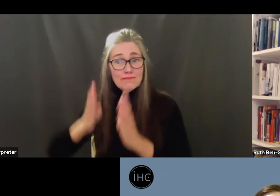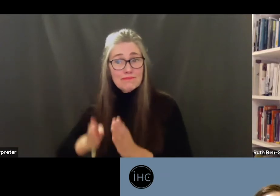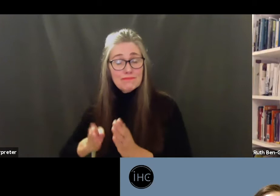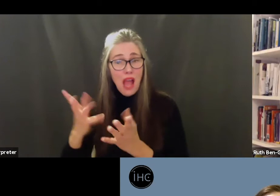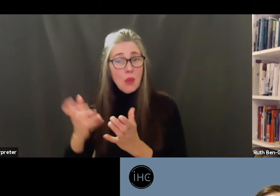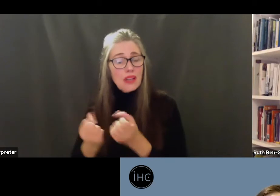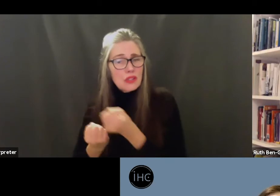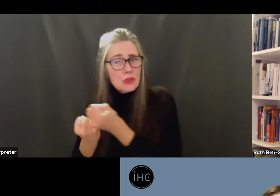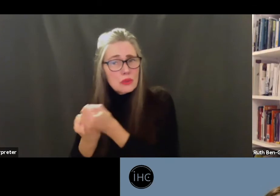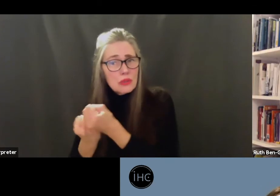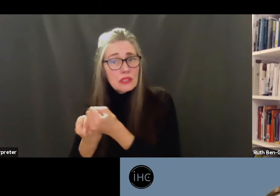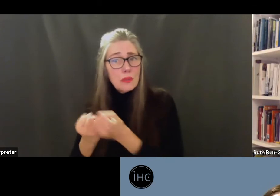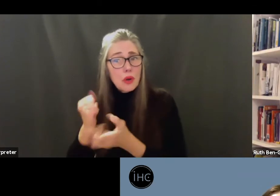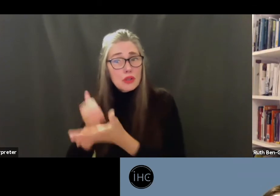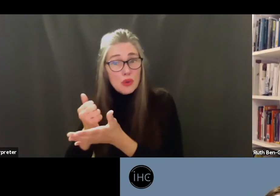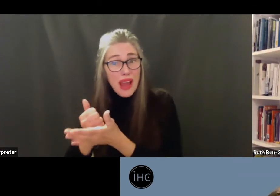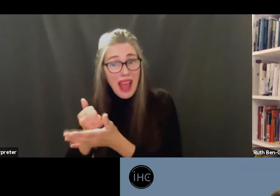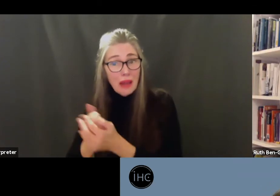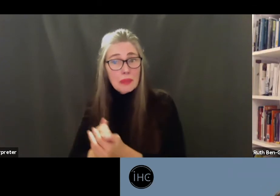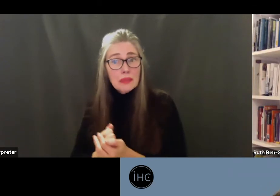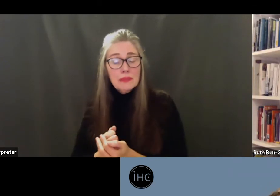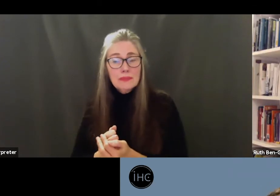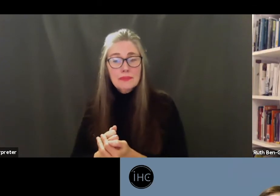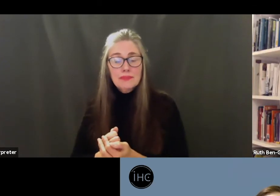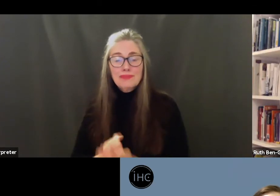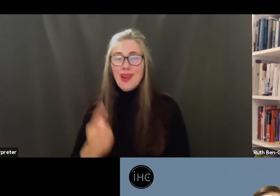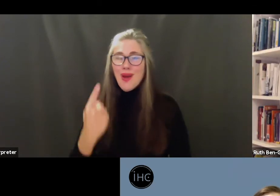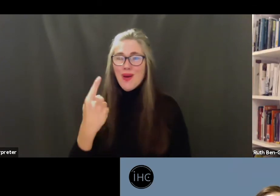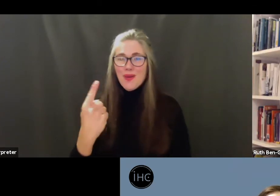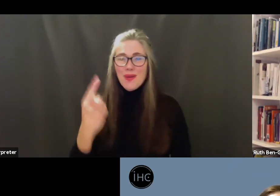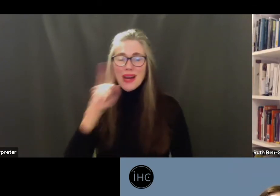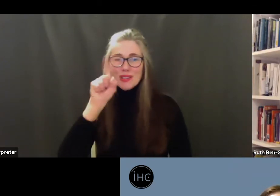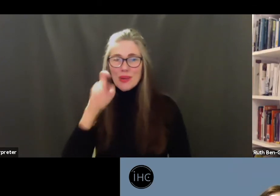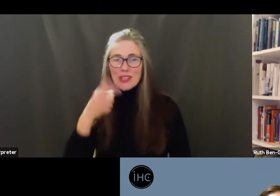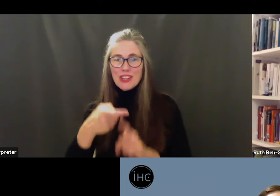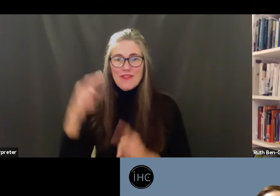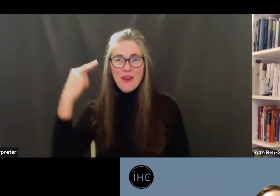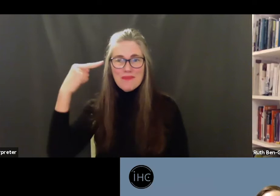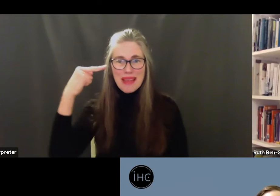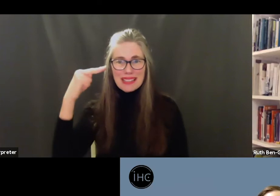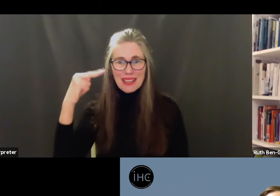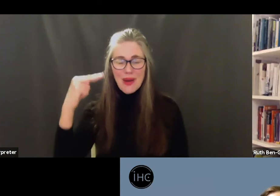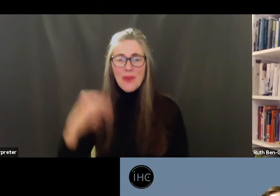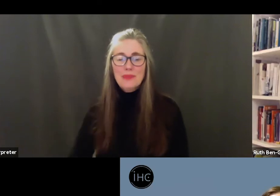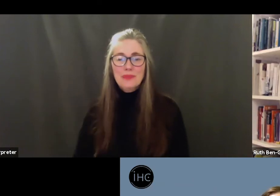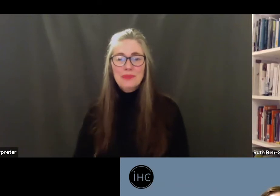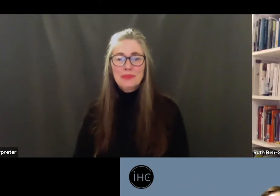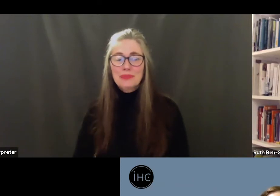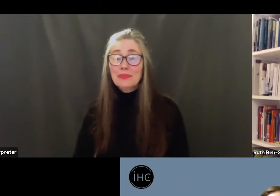first, which greets you from Mexico, the audience member says